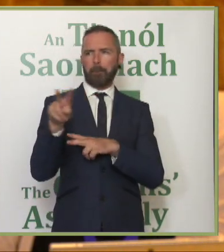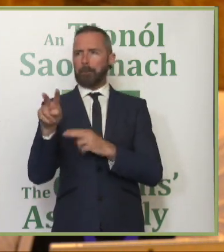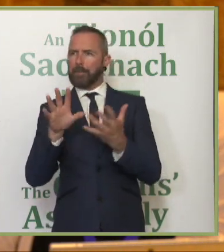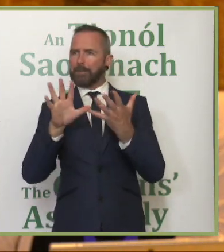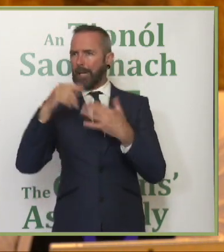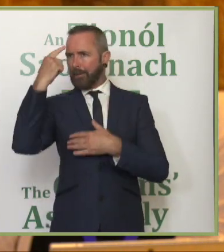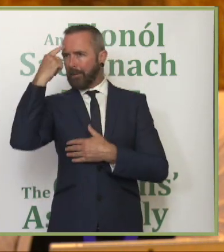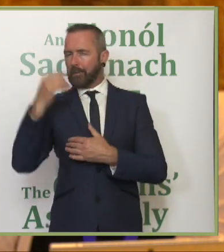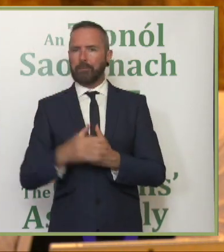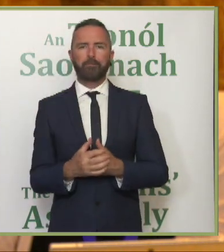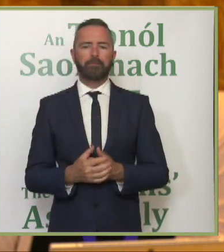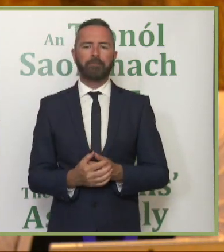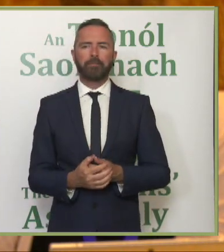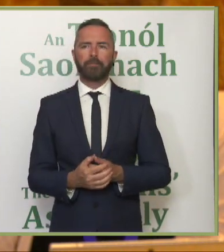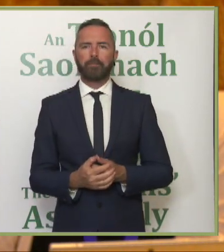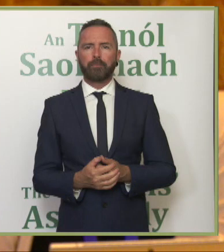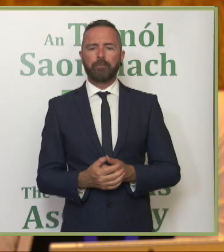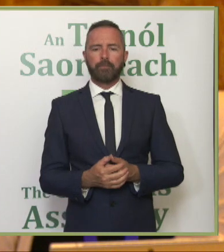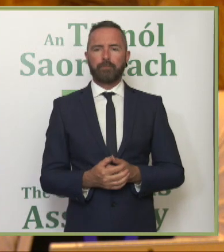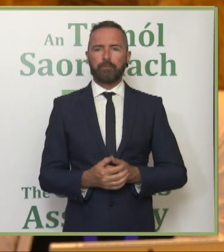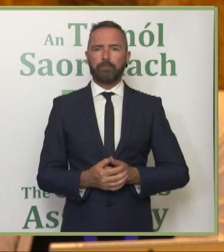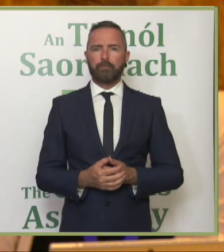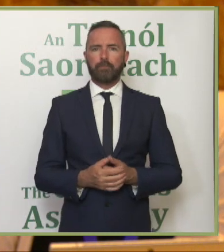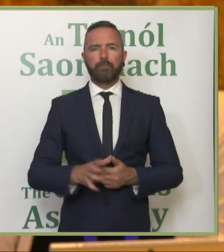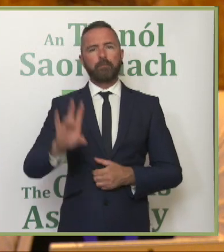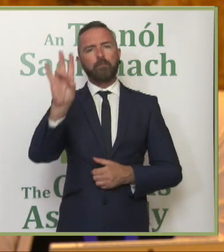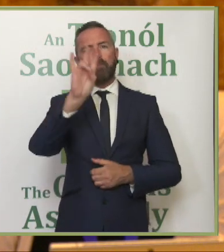10, I think. So the question